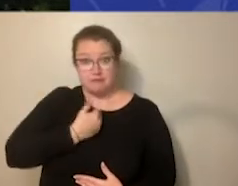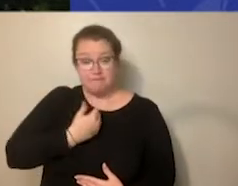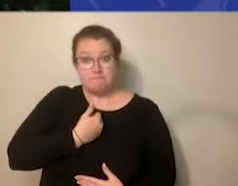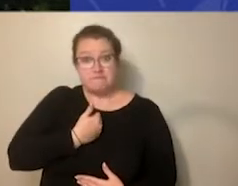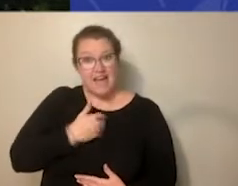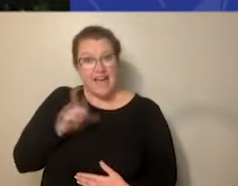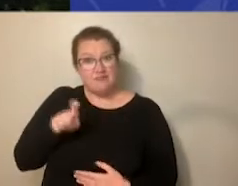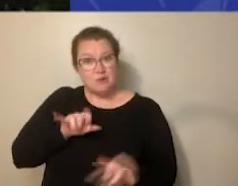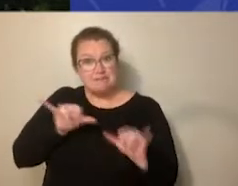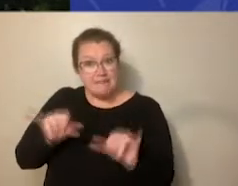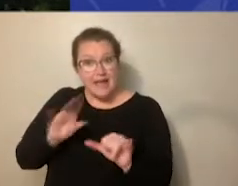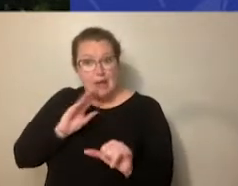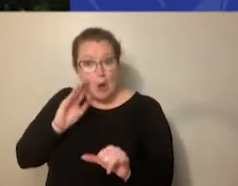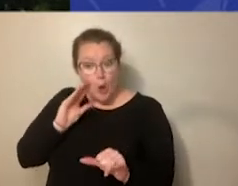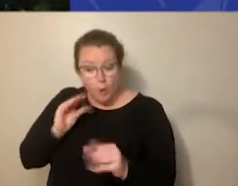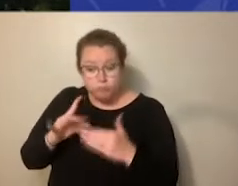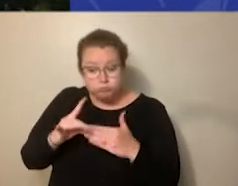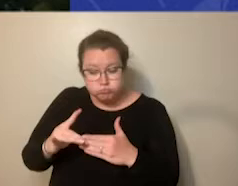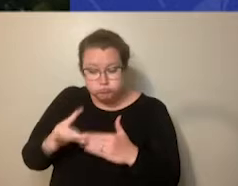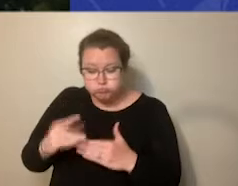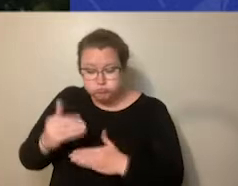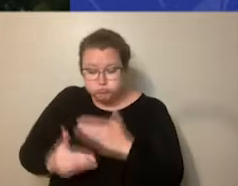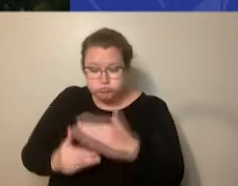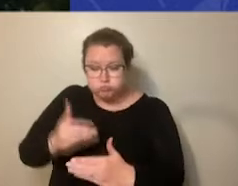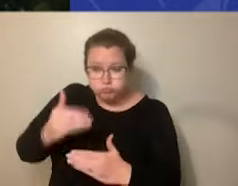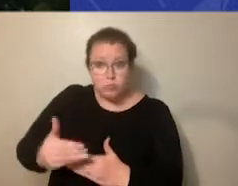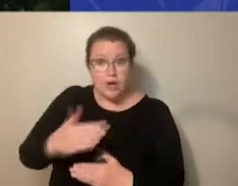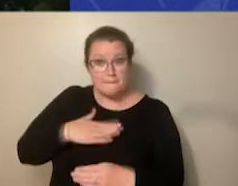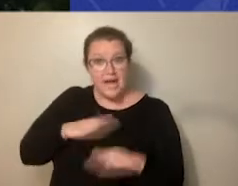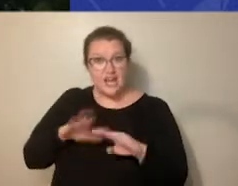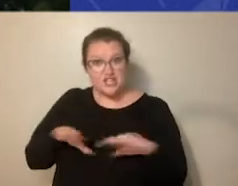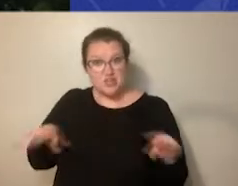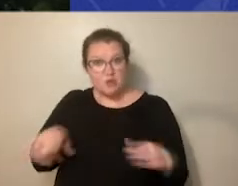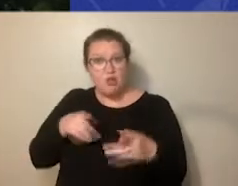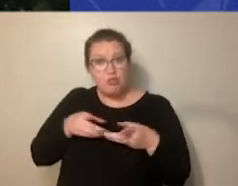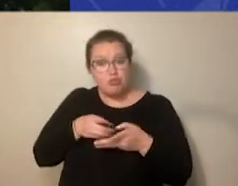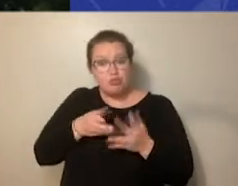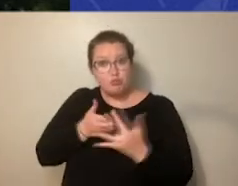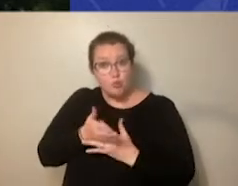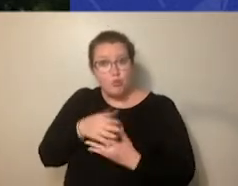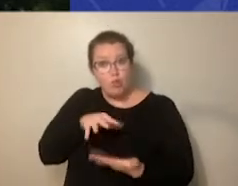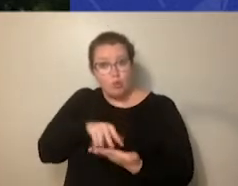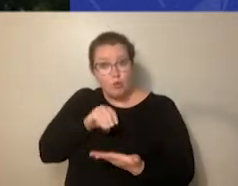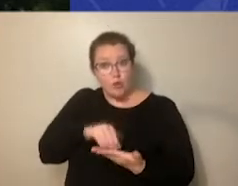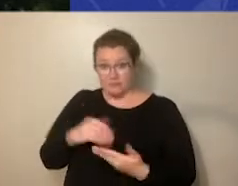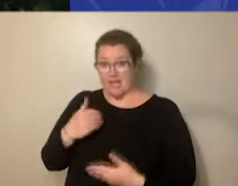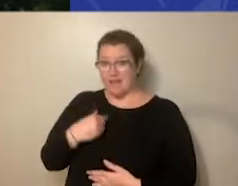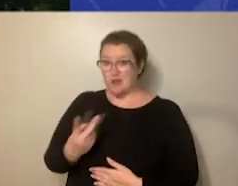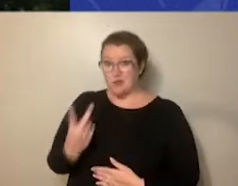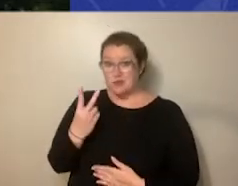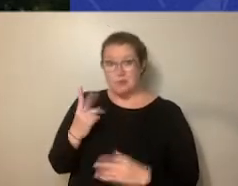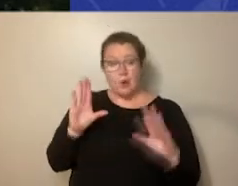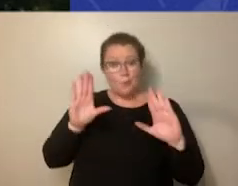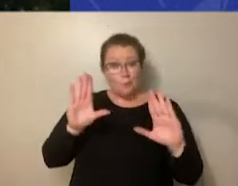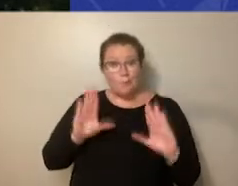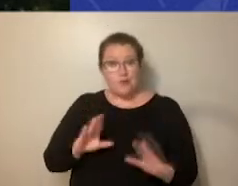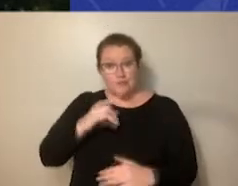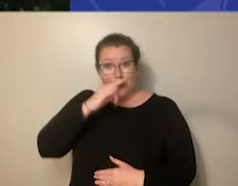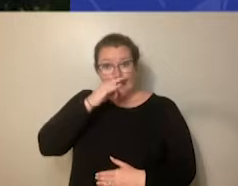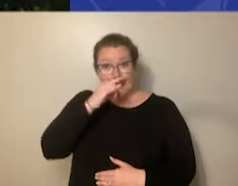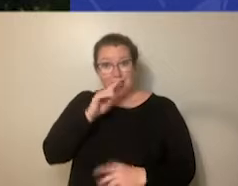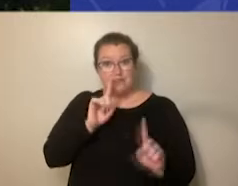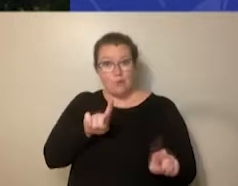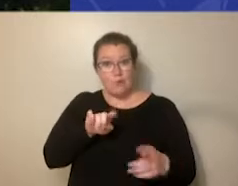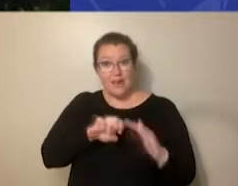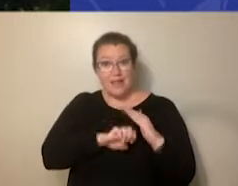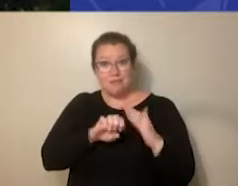and guide our children through their learning process, which we have two wonderful kids that go to elementary